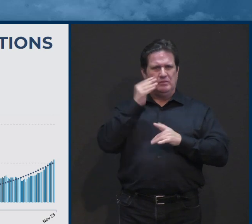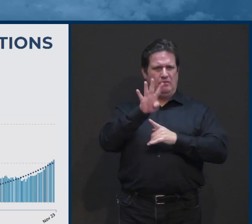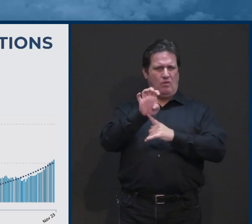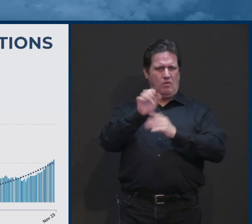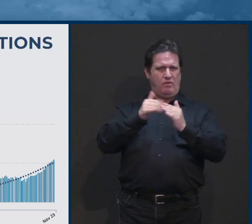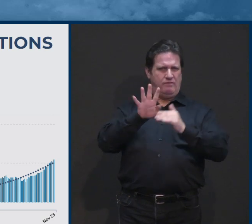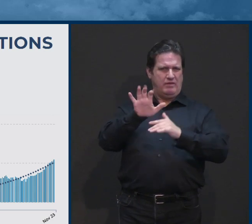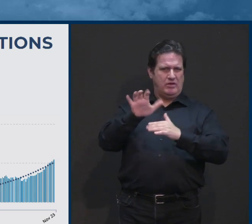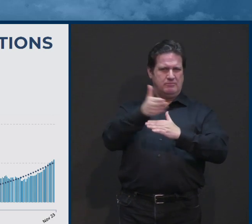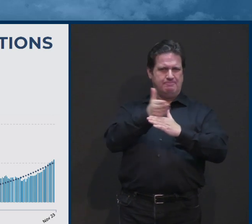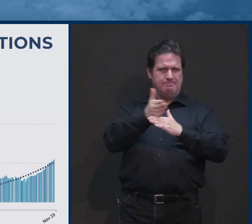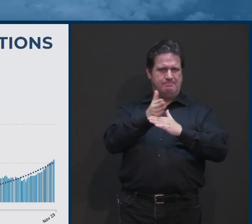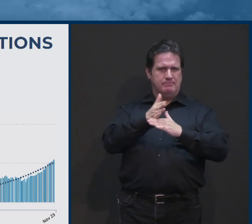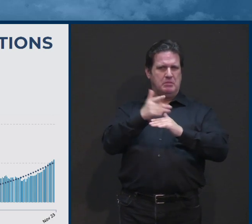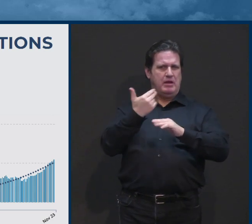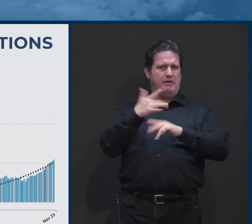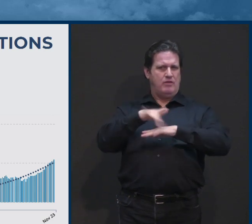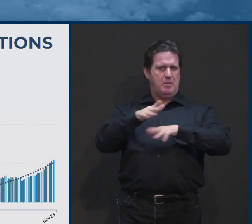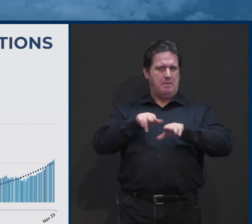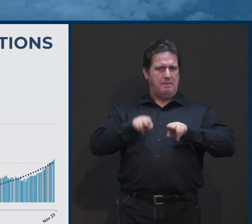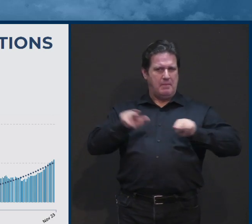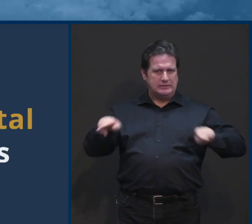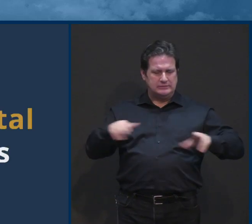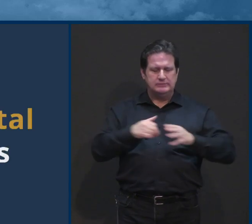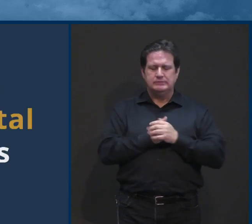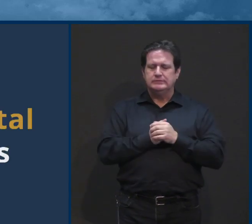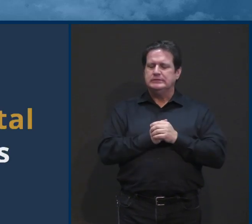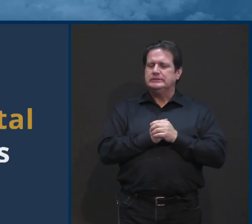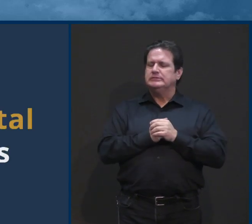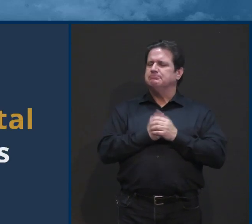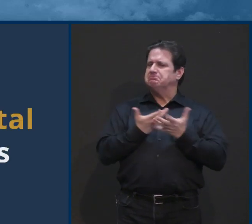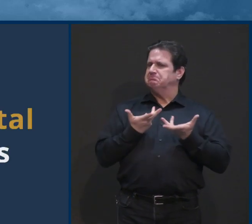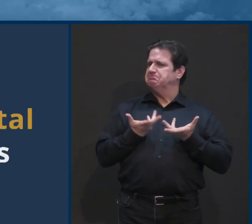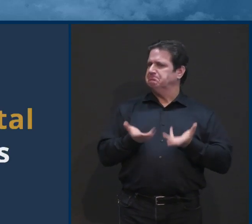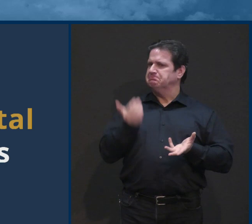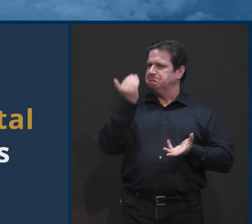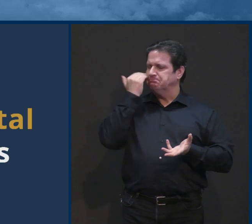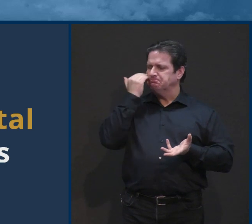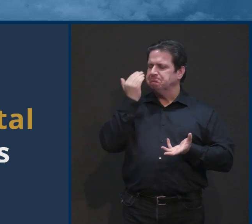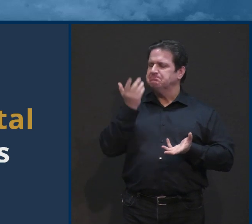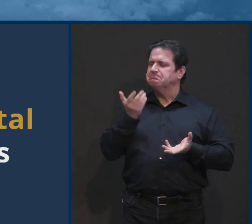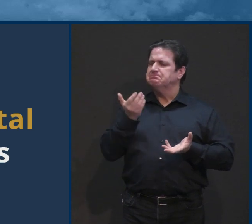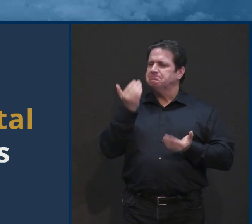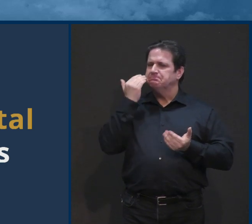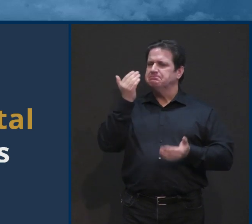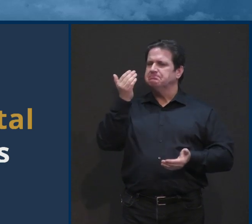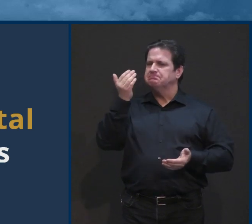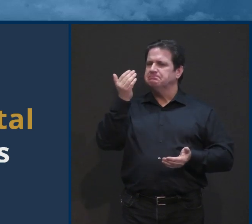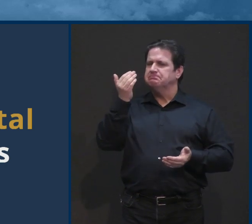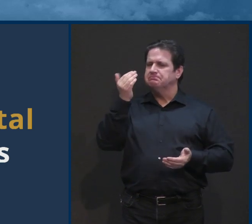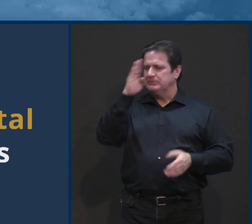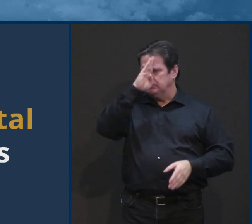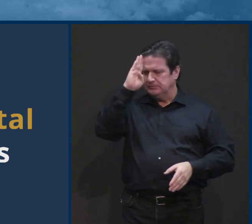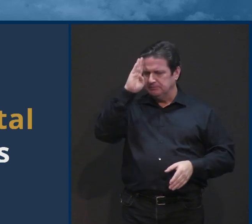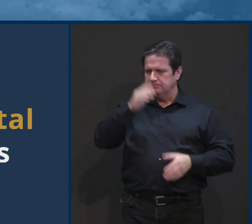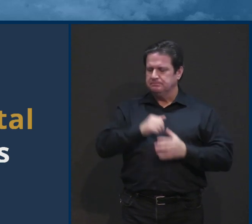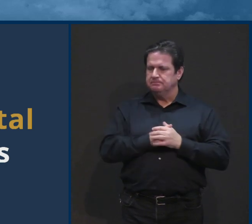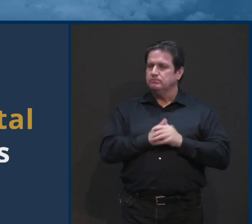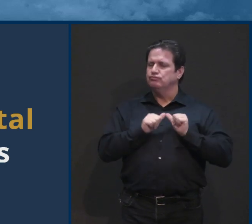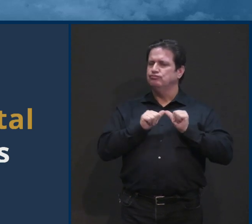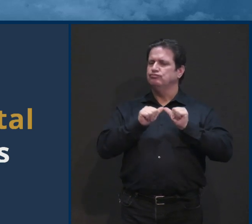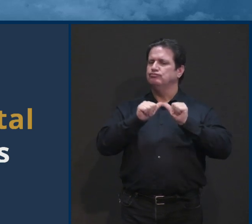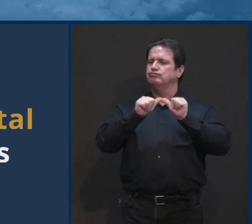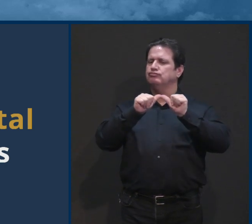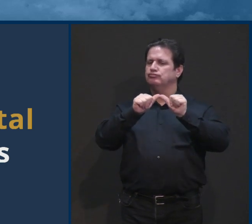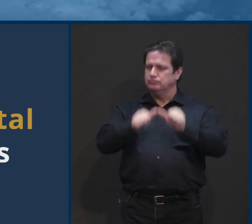to 500 range depending on the day. And we also know that hospitals are continuing